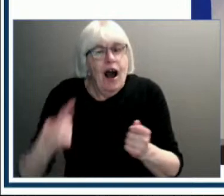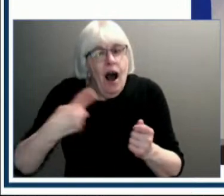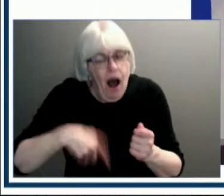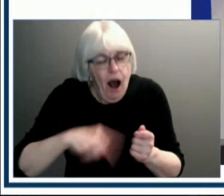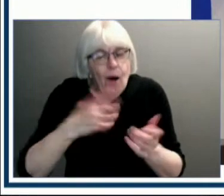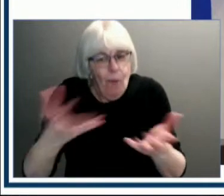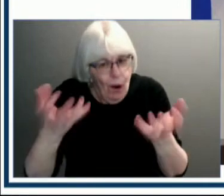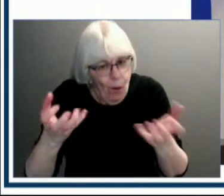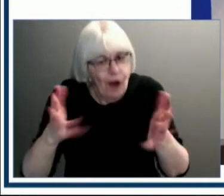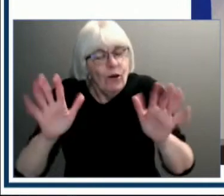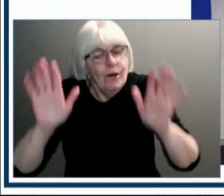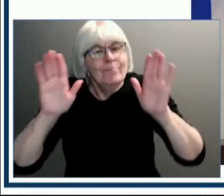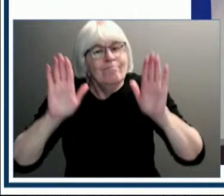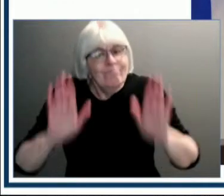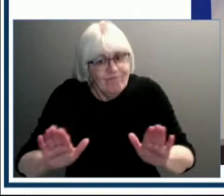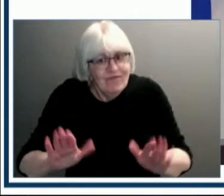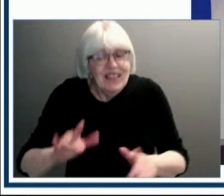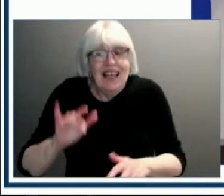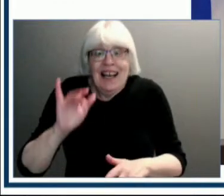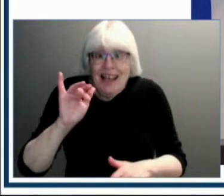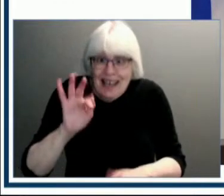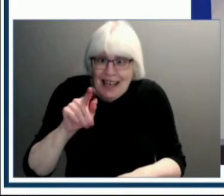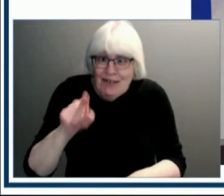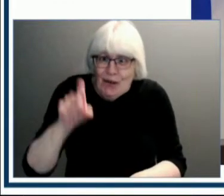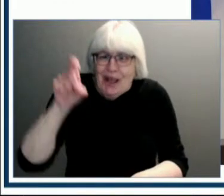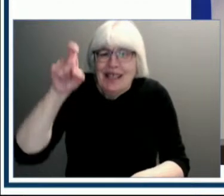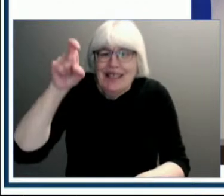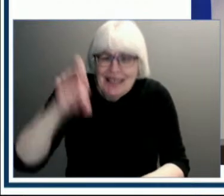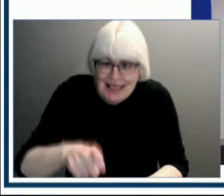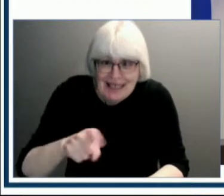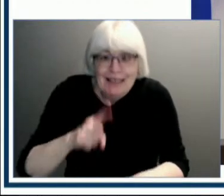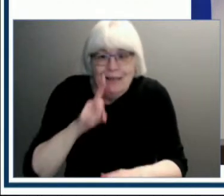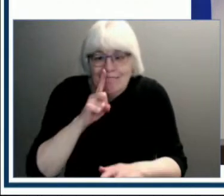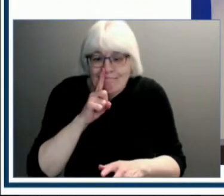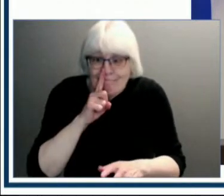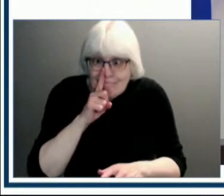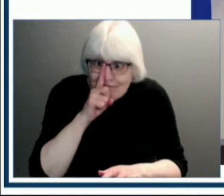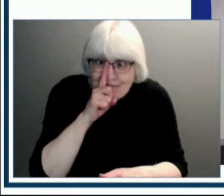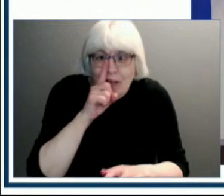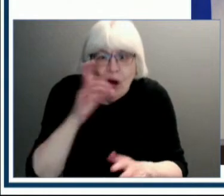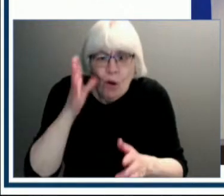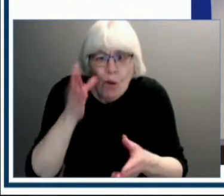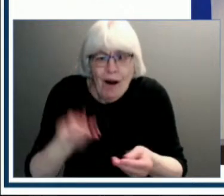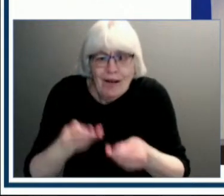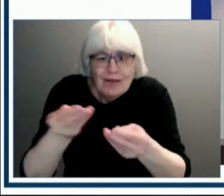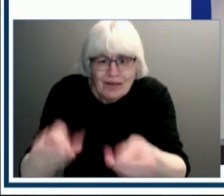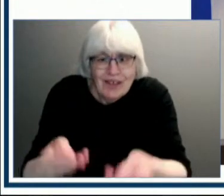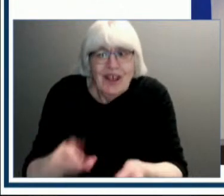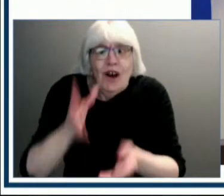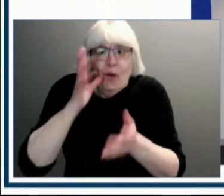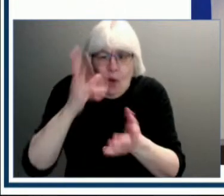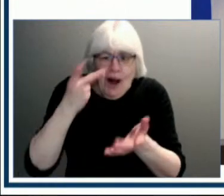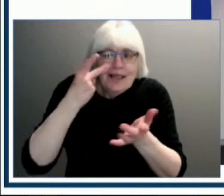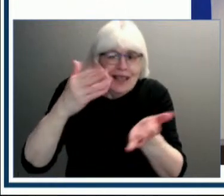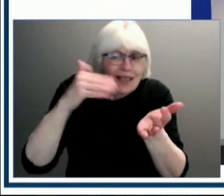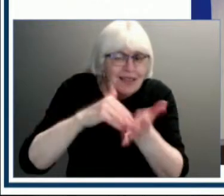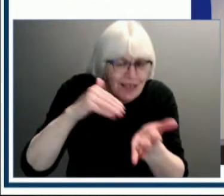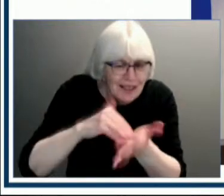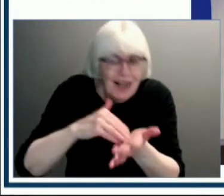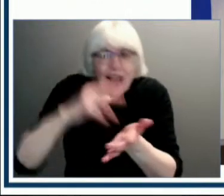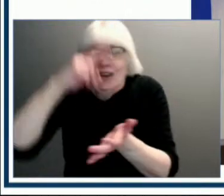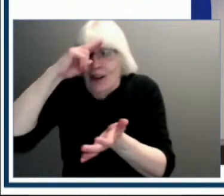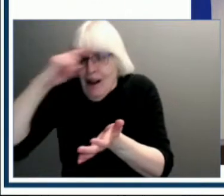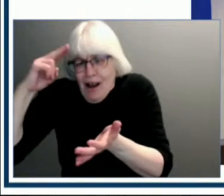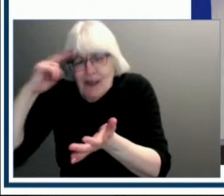medical care, you'll get it. We're watching very, very closely, and the plan, the changes, the restrictions we're making, they're